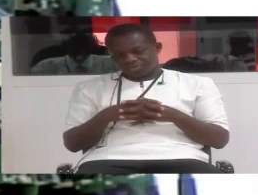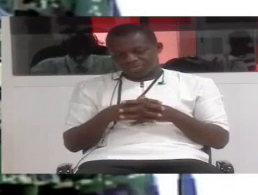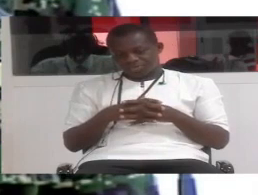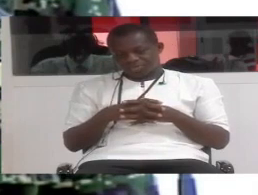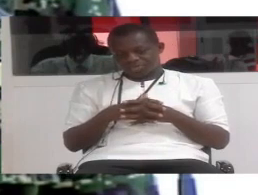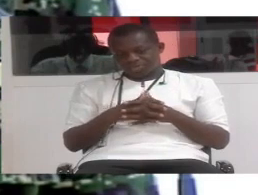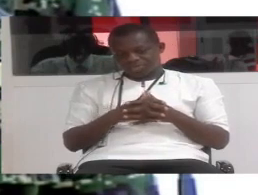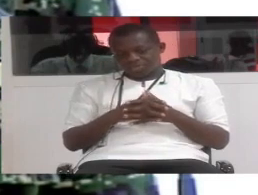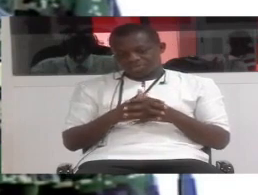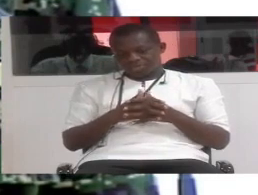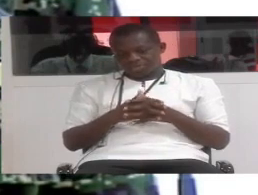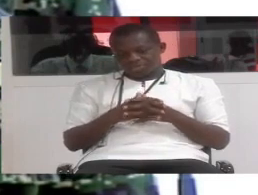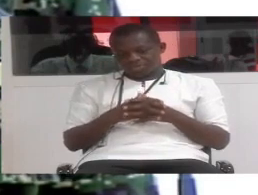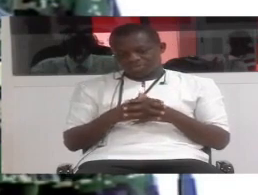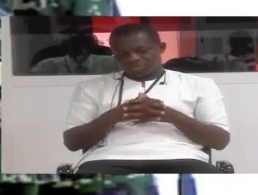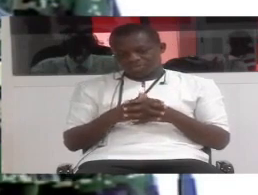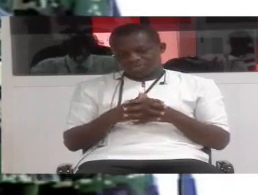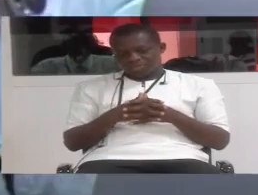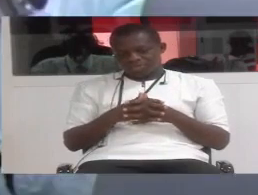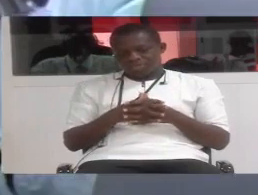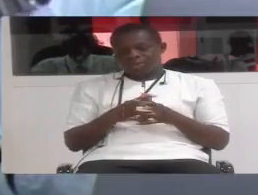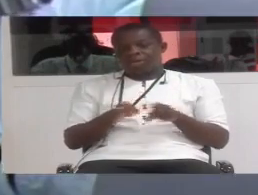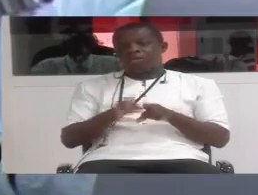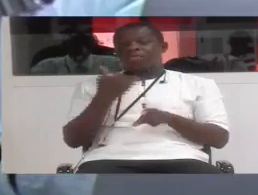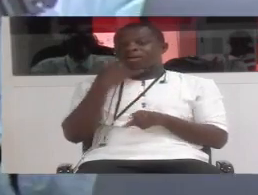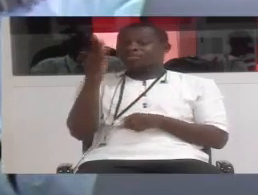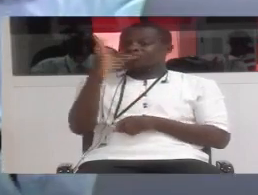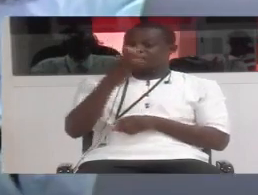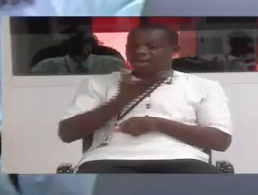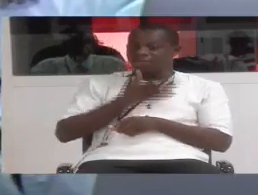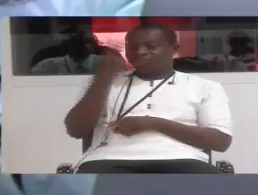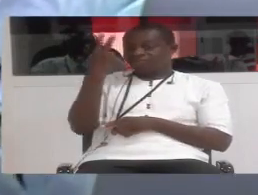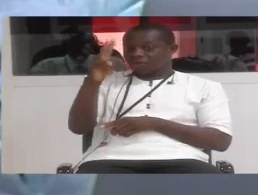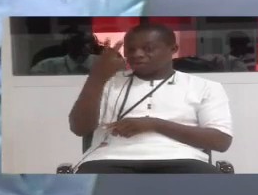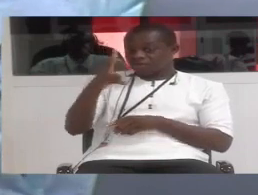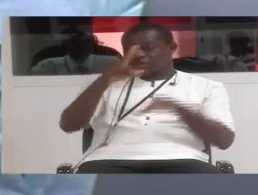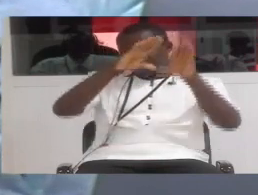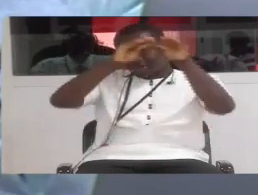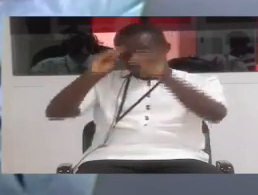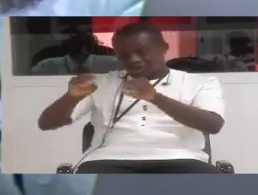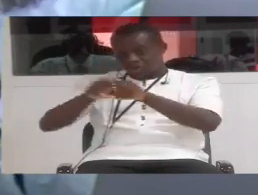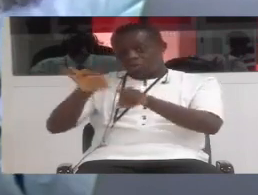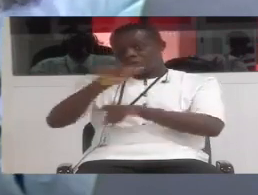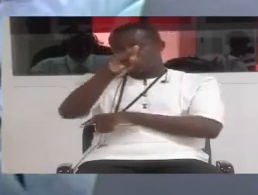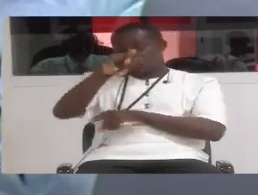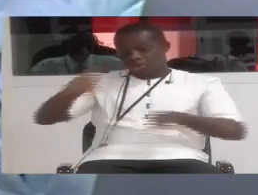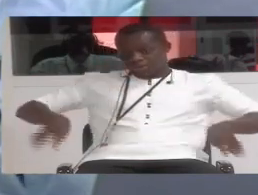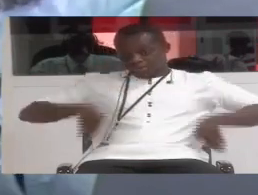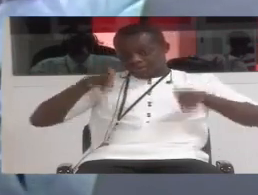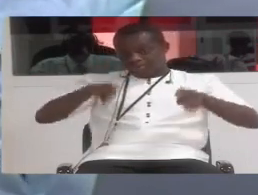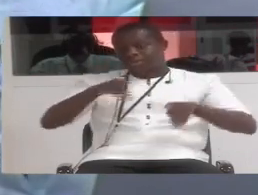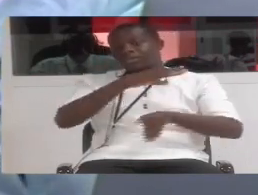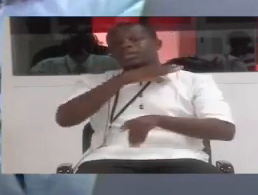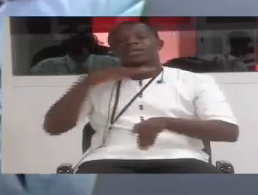present. Was there a second occasion in which you participated in a murder in